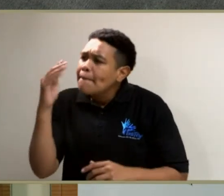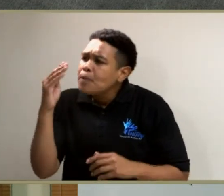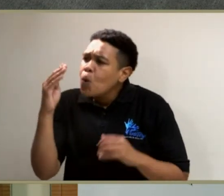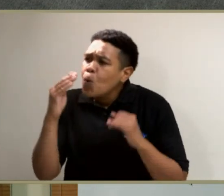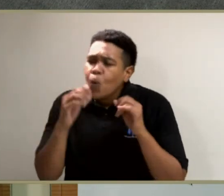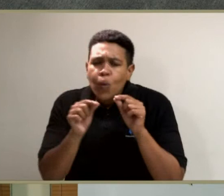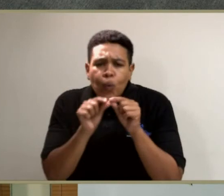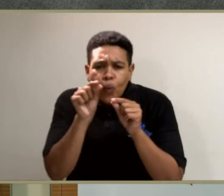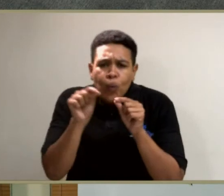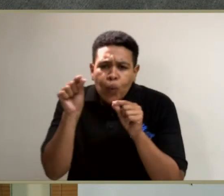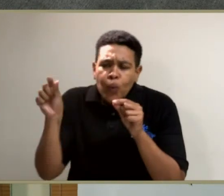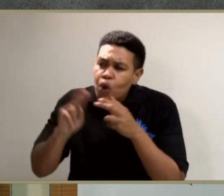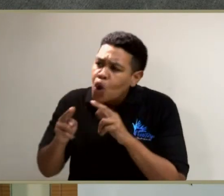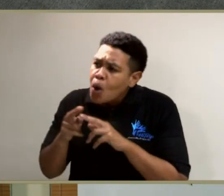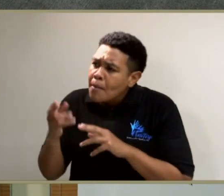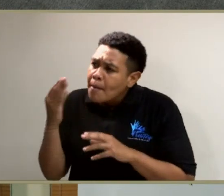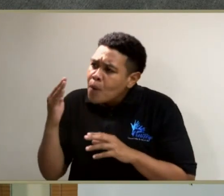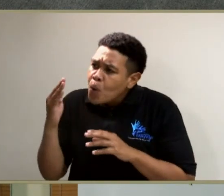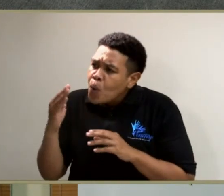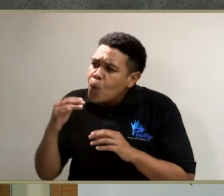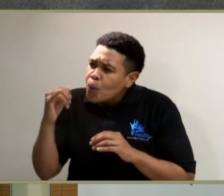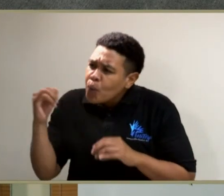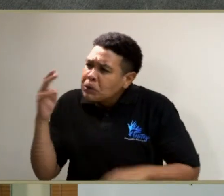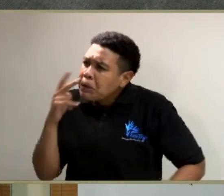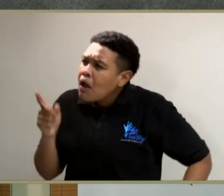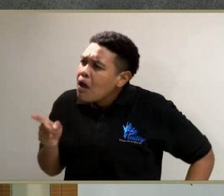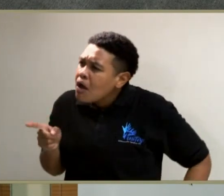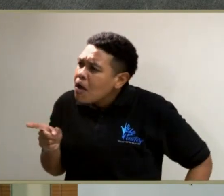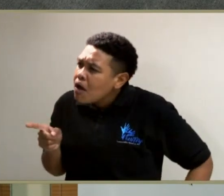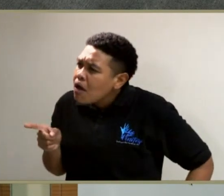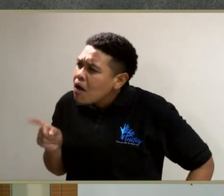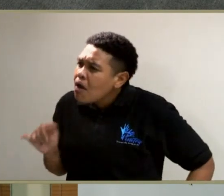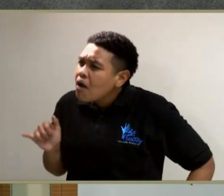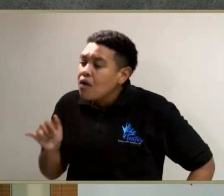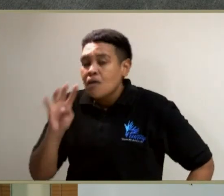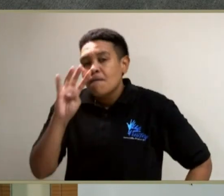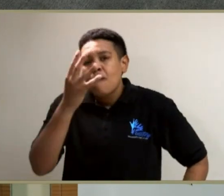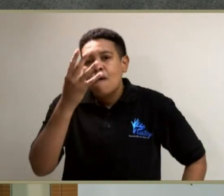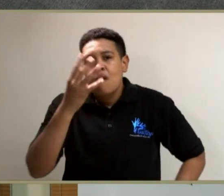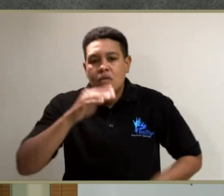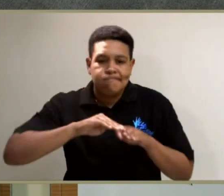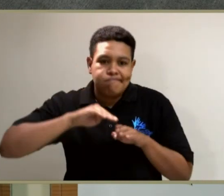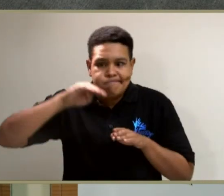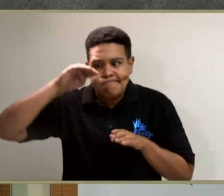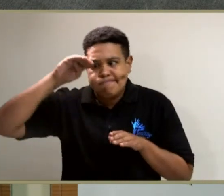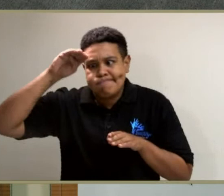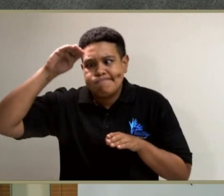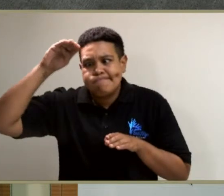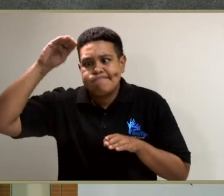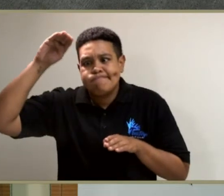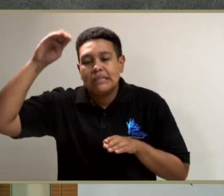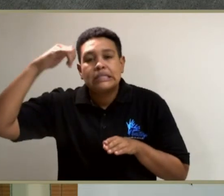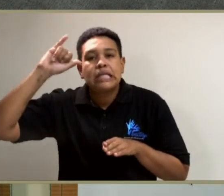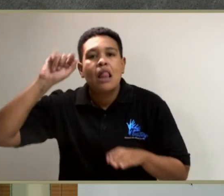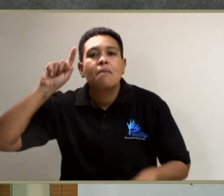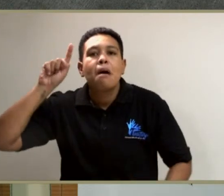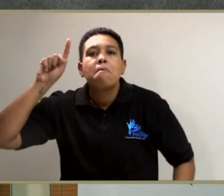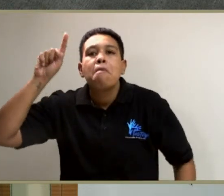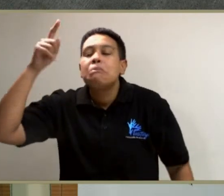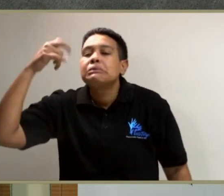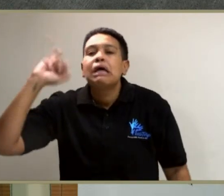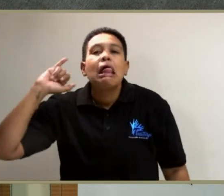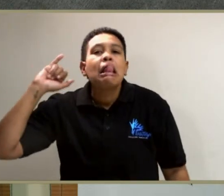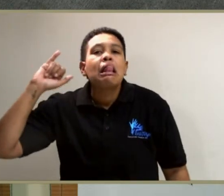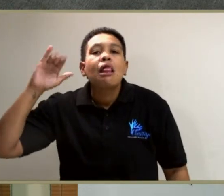number of cases, and we can see that clearly that we are in our fourth surge and that we are still climbing up, even